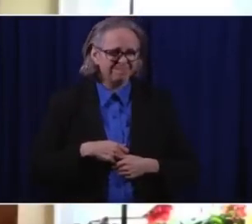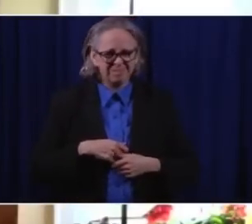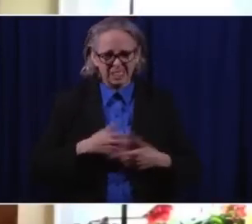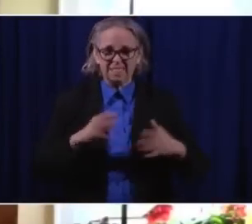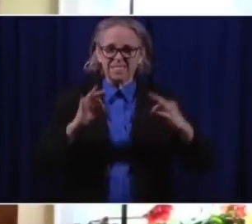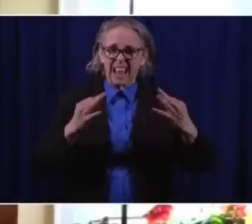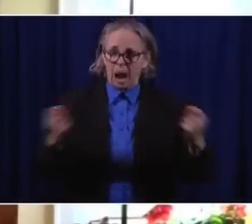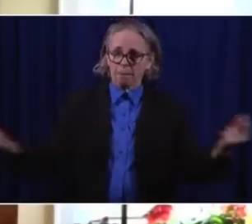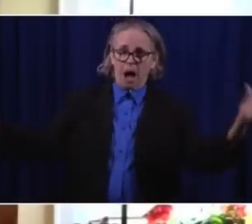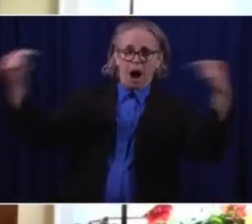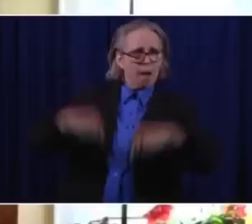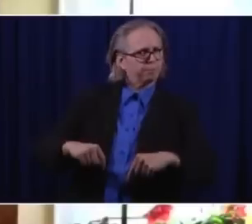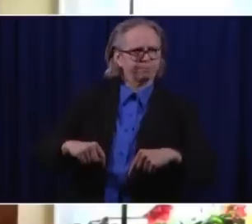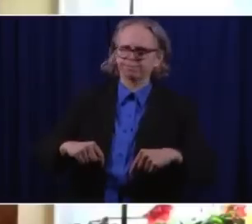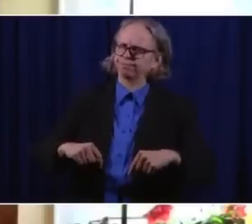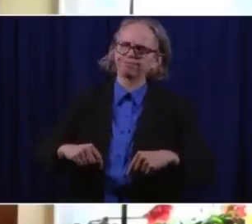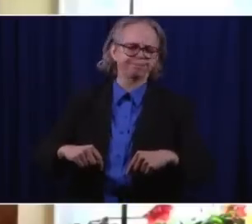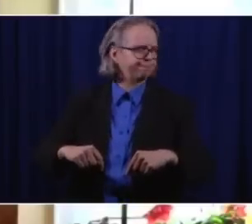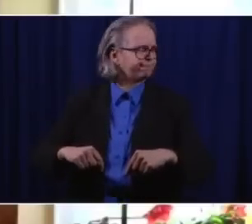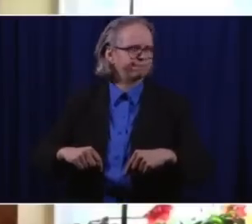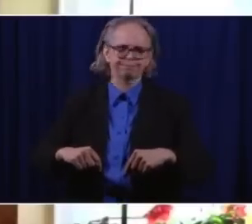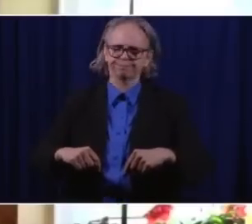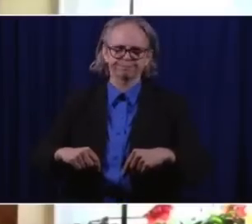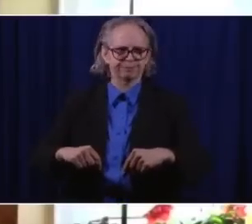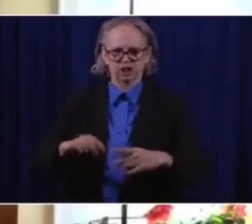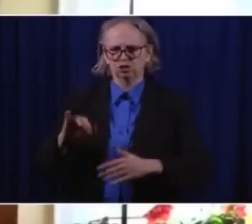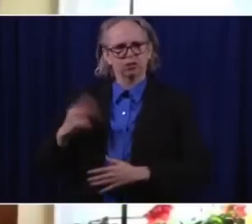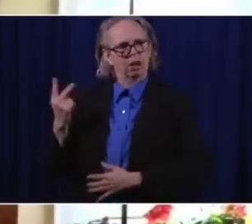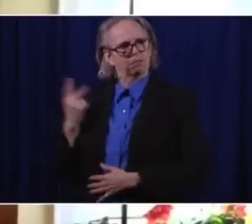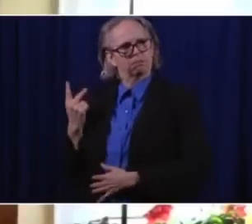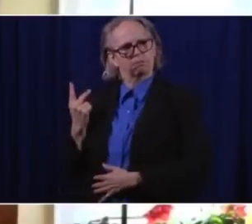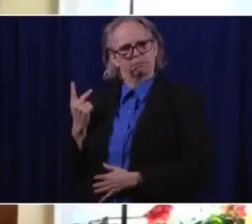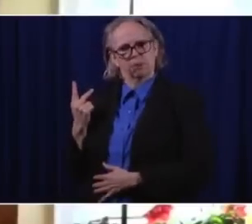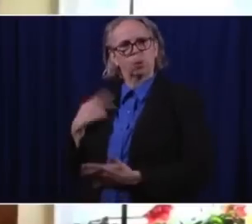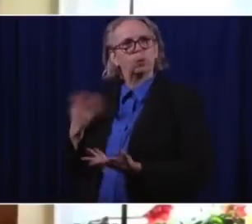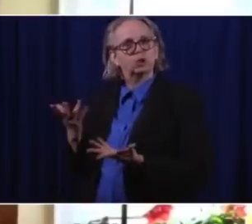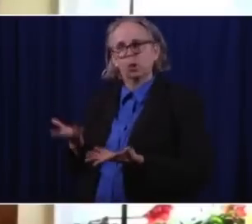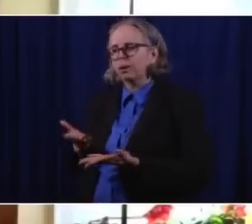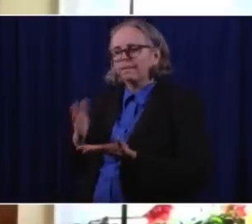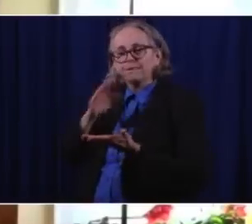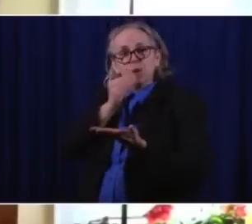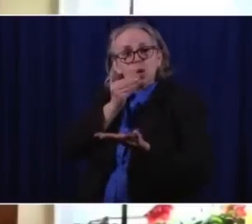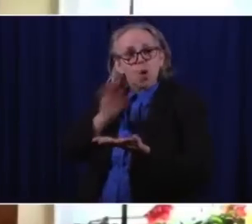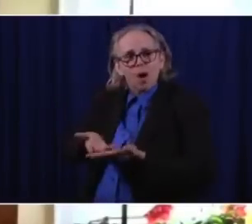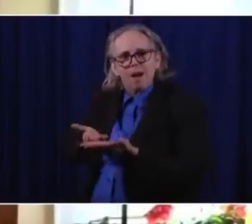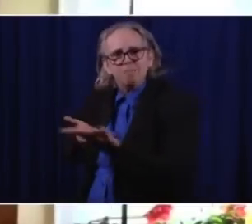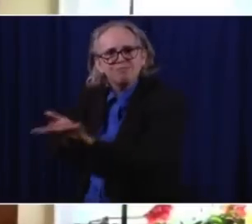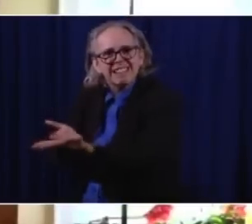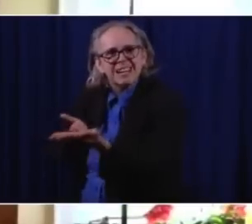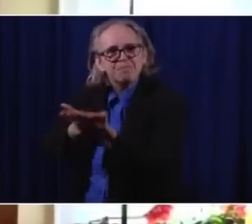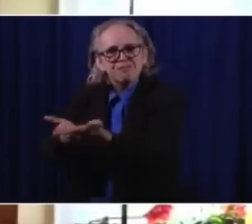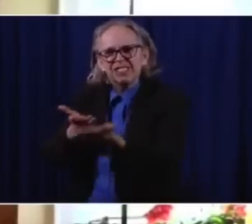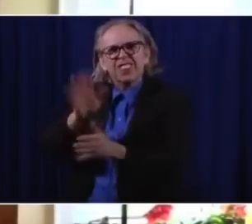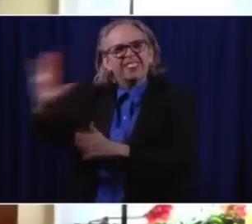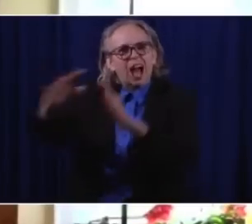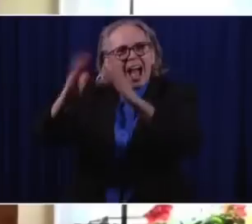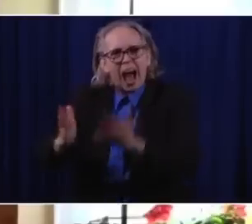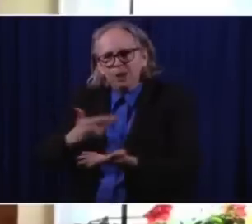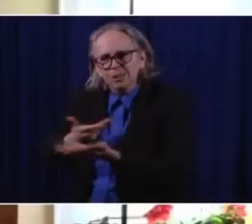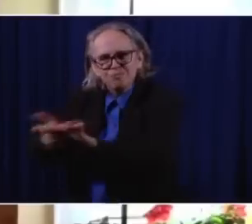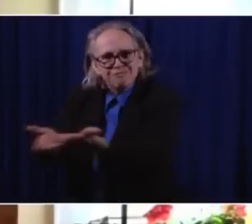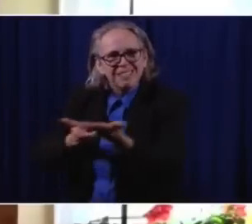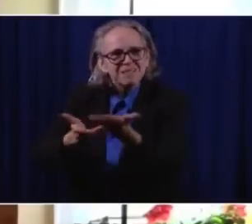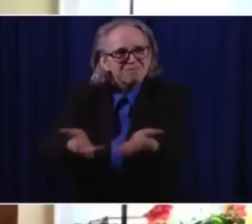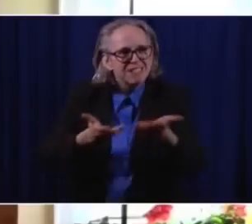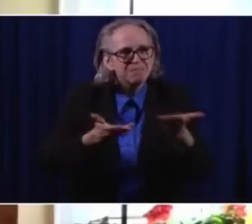actually going to deliver it, or they're going to pick it up. We're going to take it right to their homes. And we'll do some FaceTime, and we'll do some Zoom time